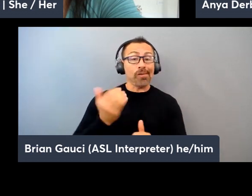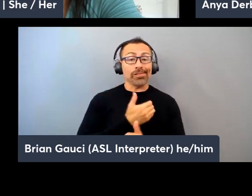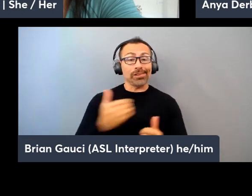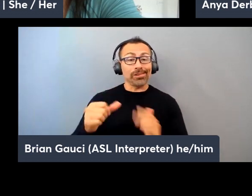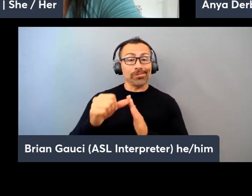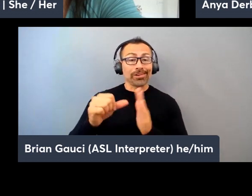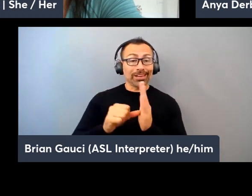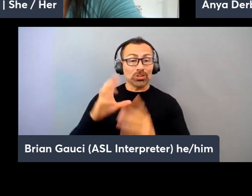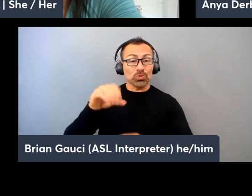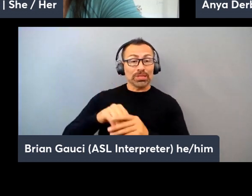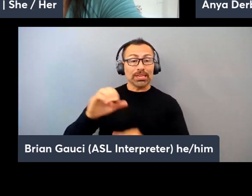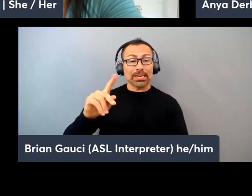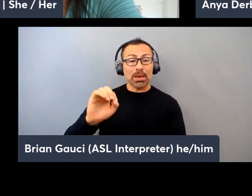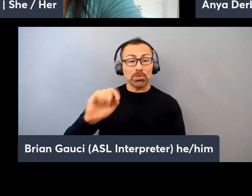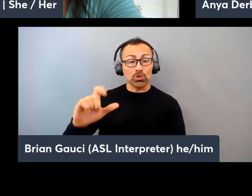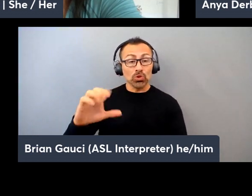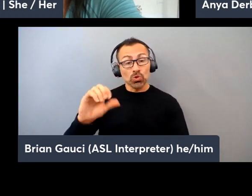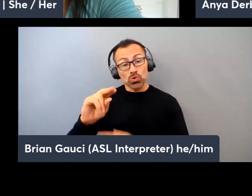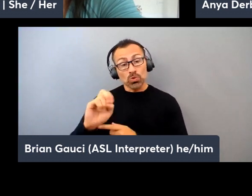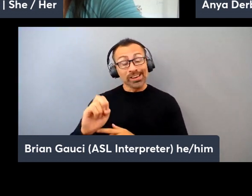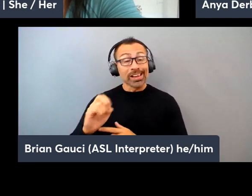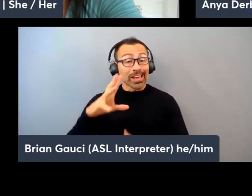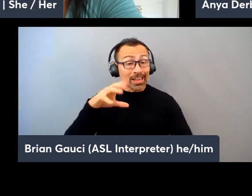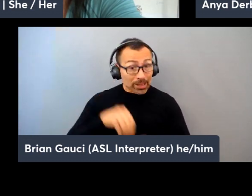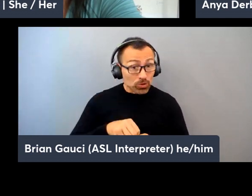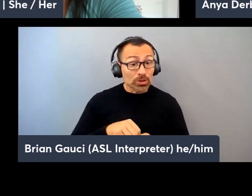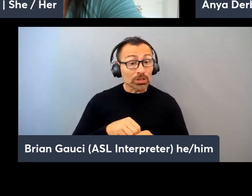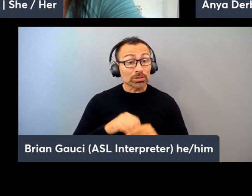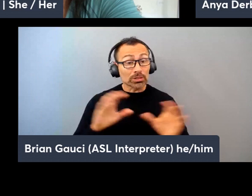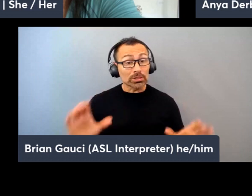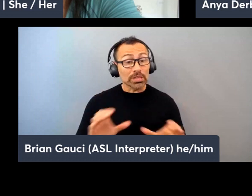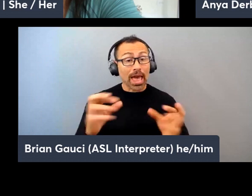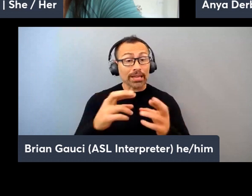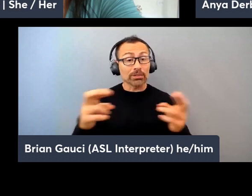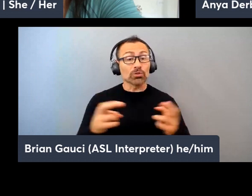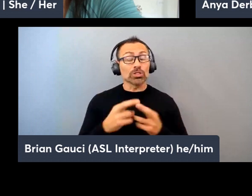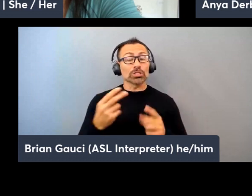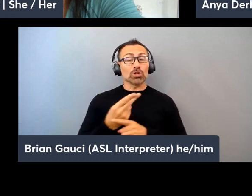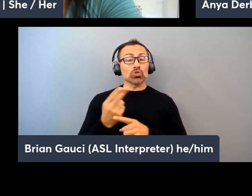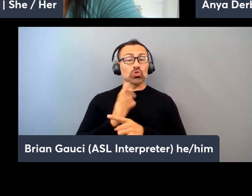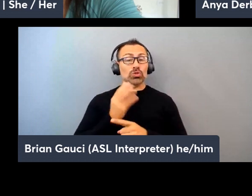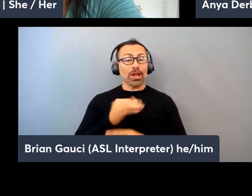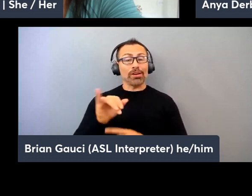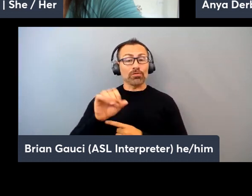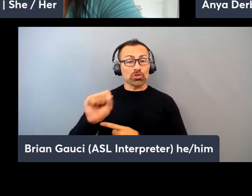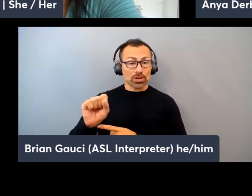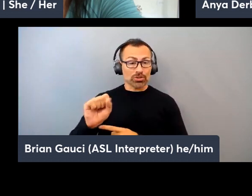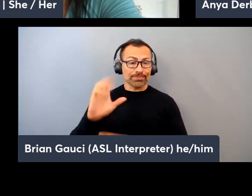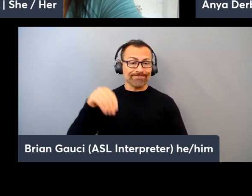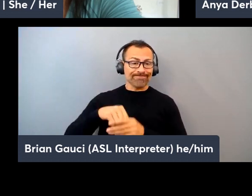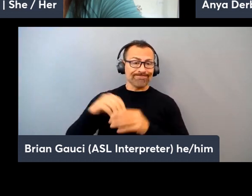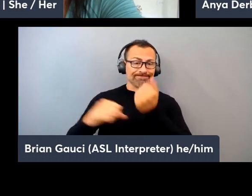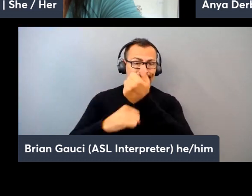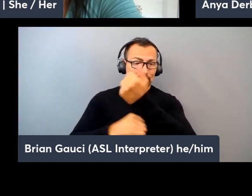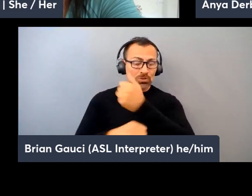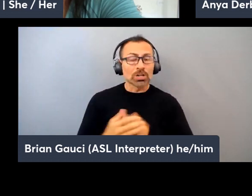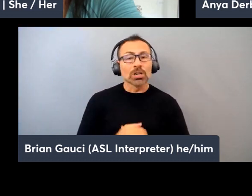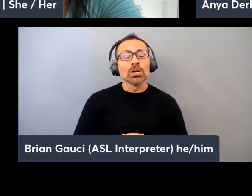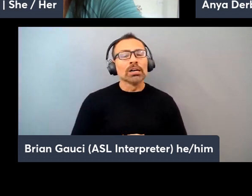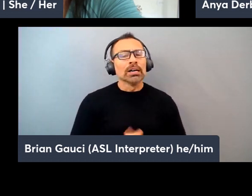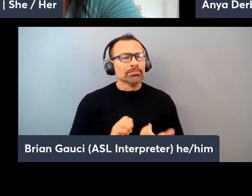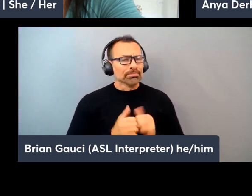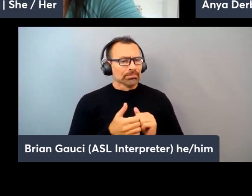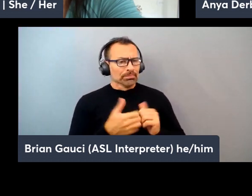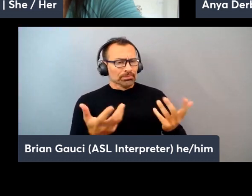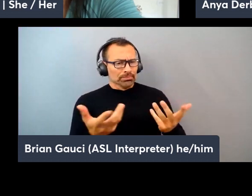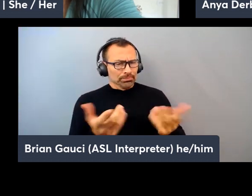including the active regions where we use our infrastructure. And so, in order to accomplish that, we first looked